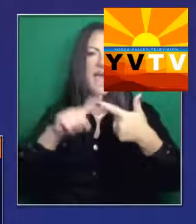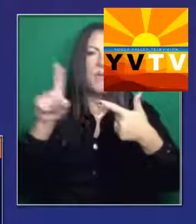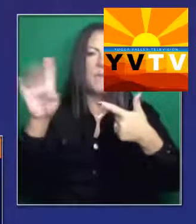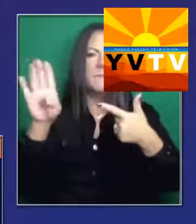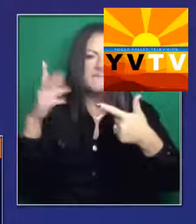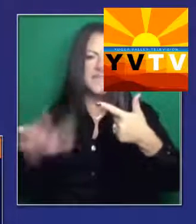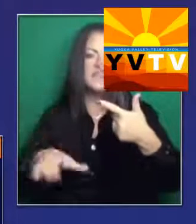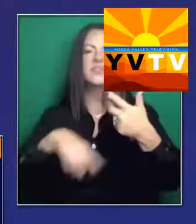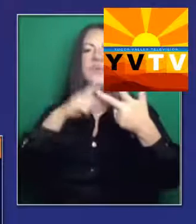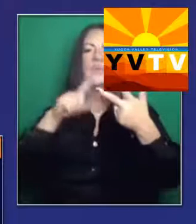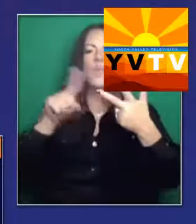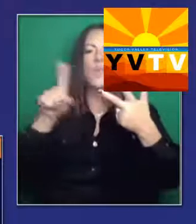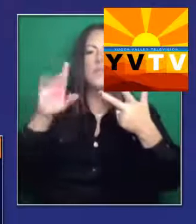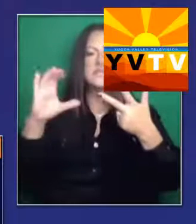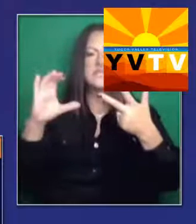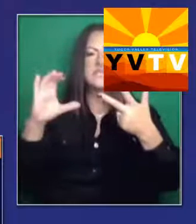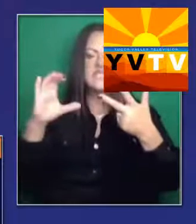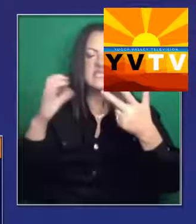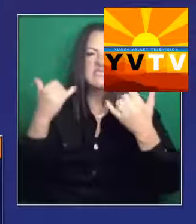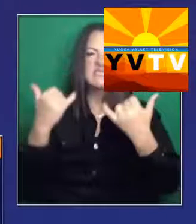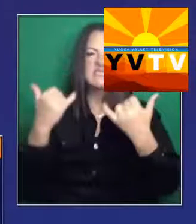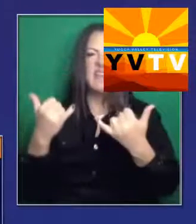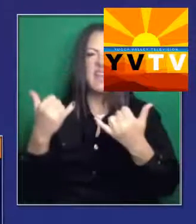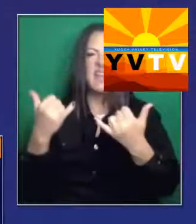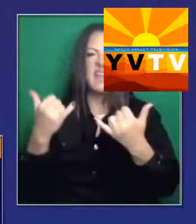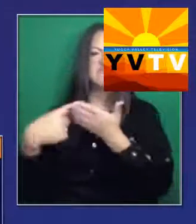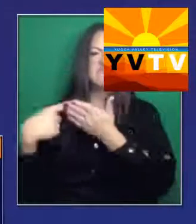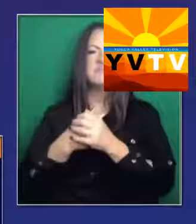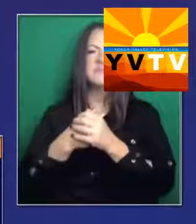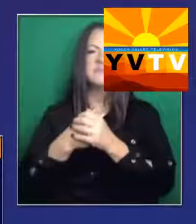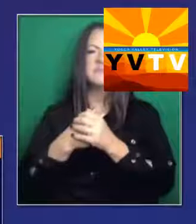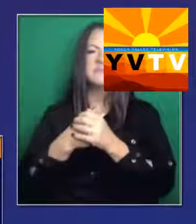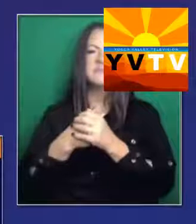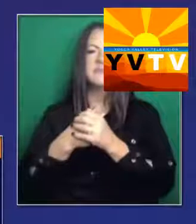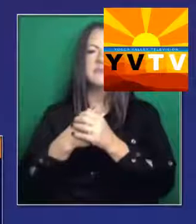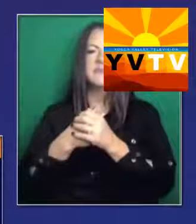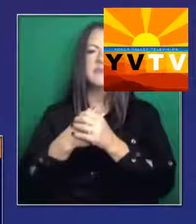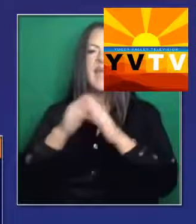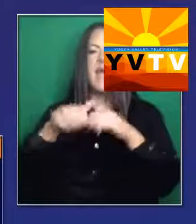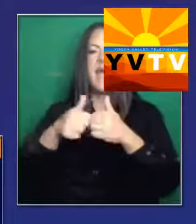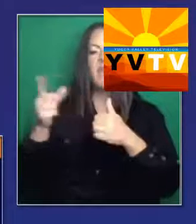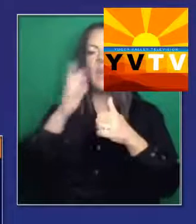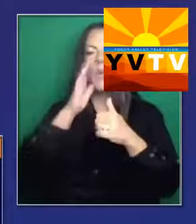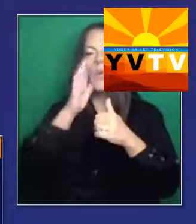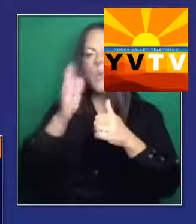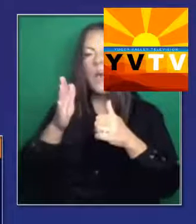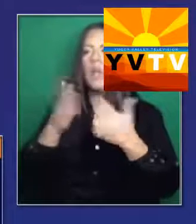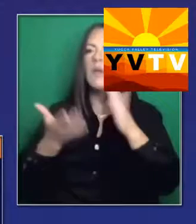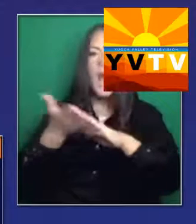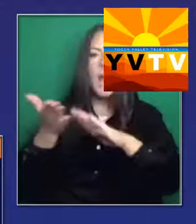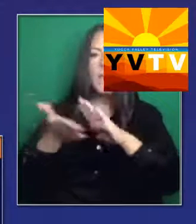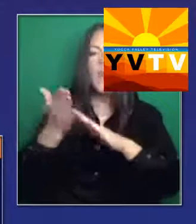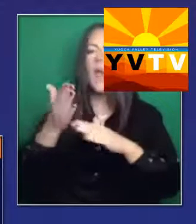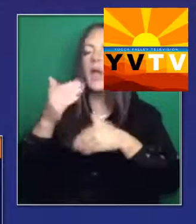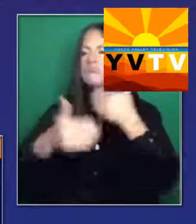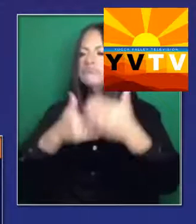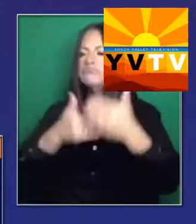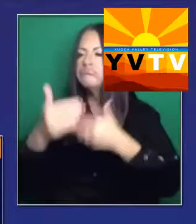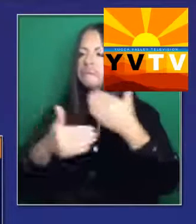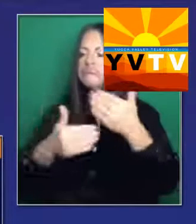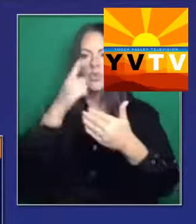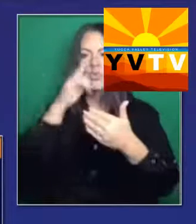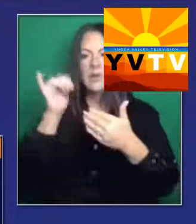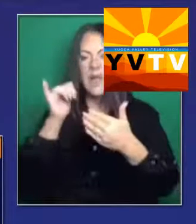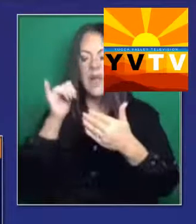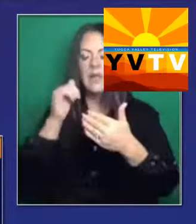done 1C, and talk about how we operationalize better administrative processes as well. So